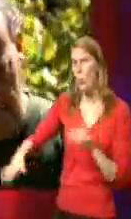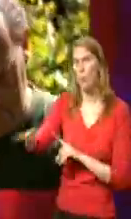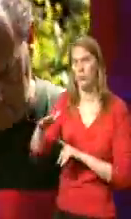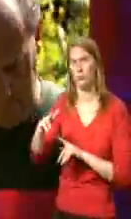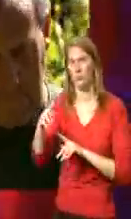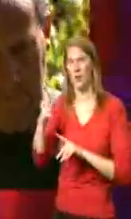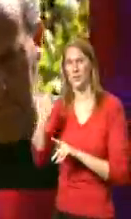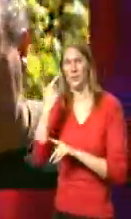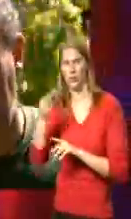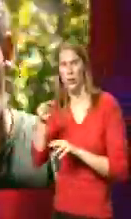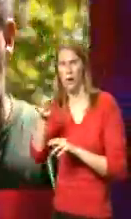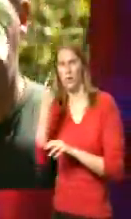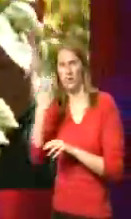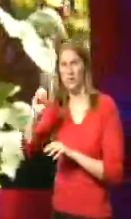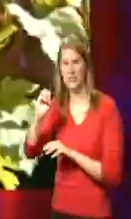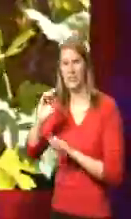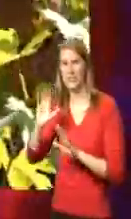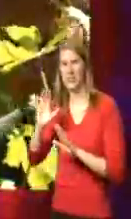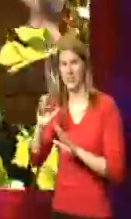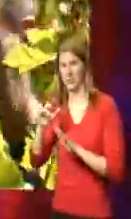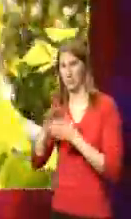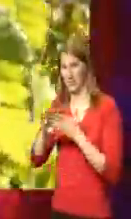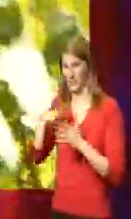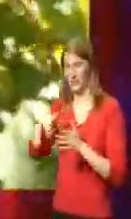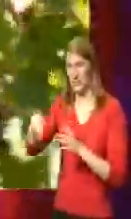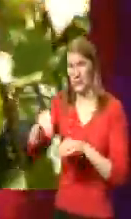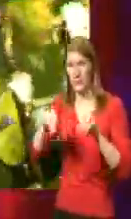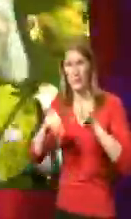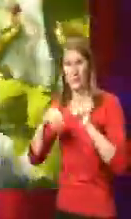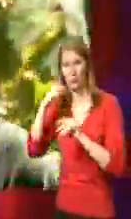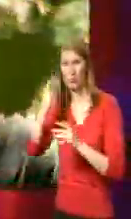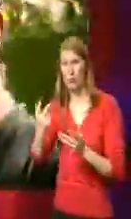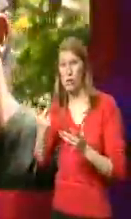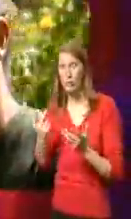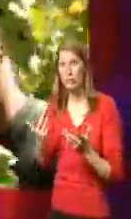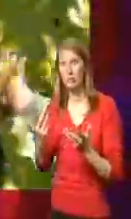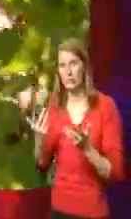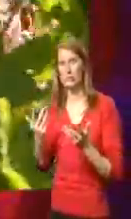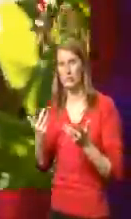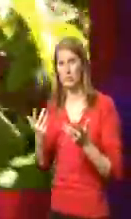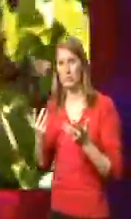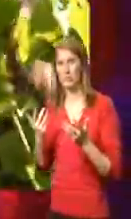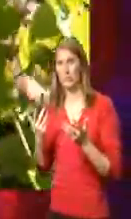With sugar in the first grapes much higher than expected, it's not good news.